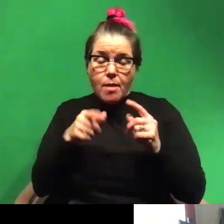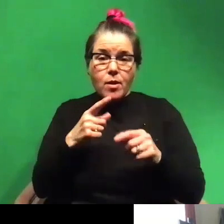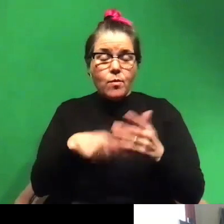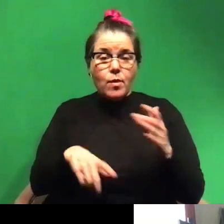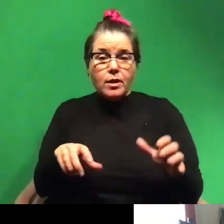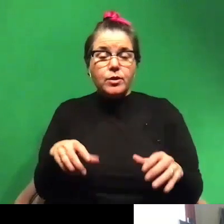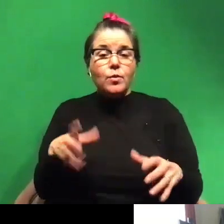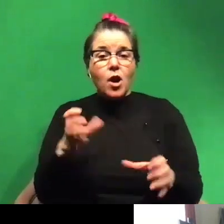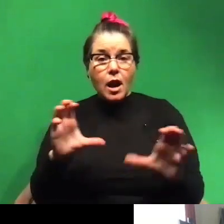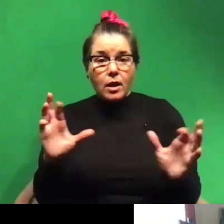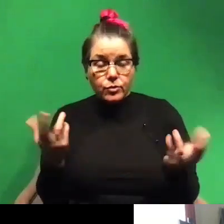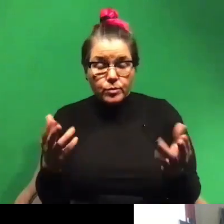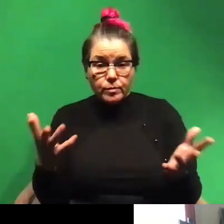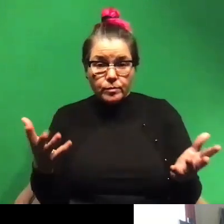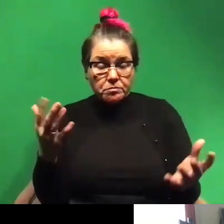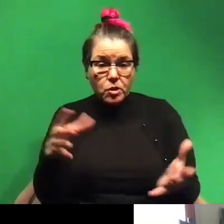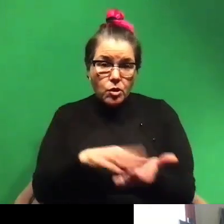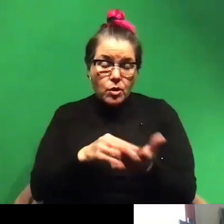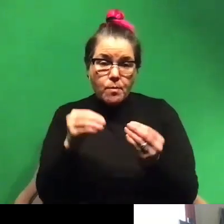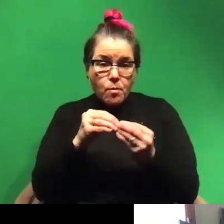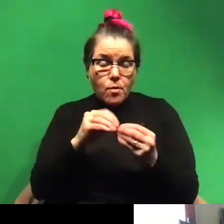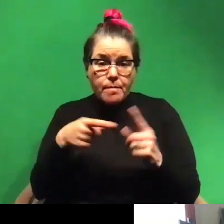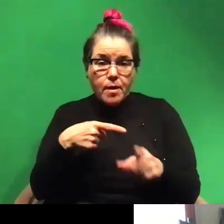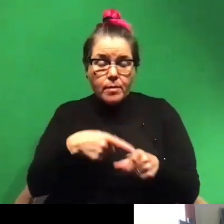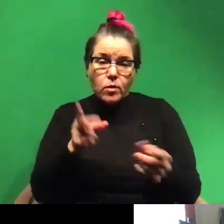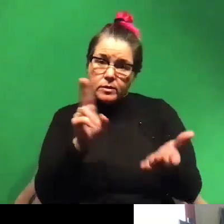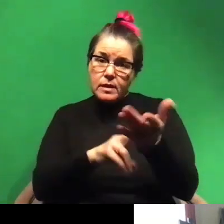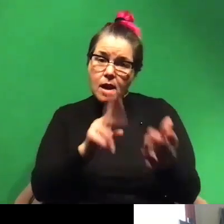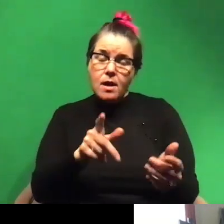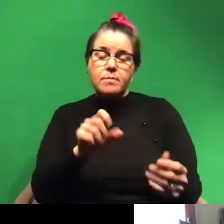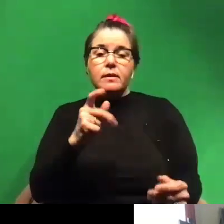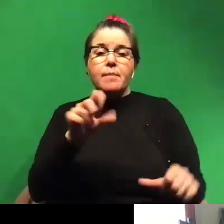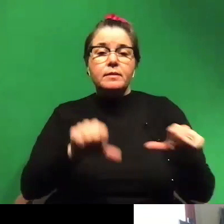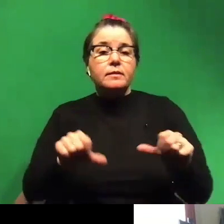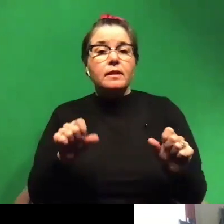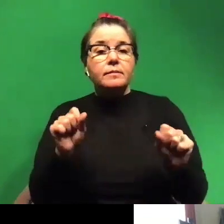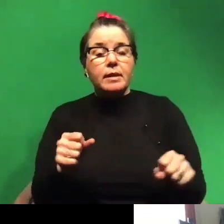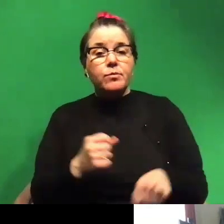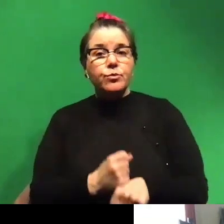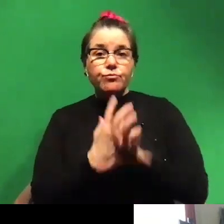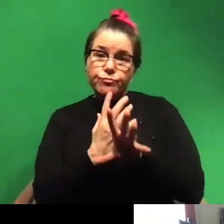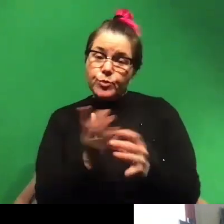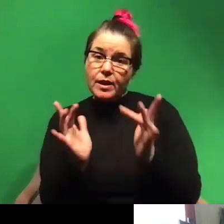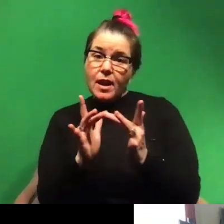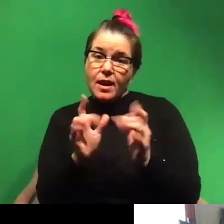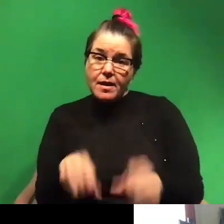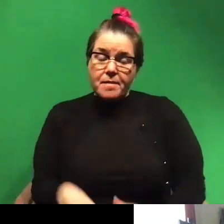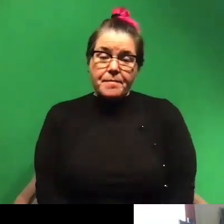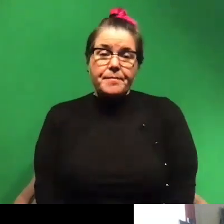want your classroom to know more about what I do, sign up with Skype as Scientist, and maybe we'll be able to chat with each